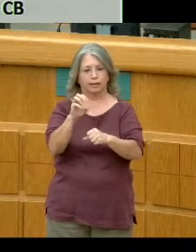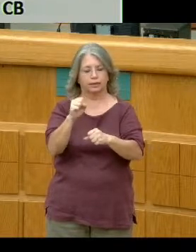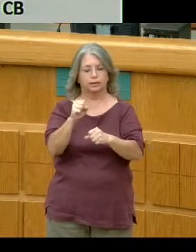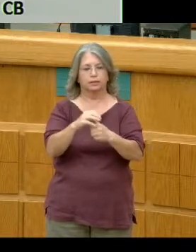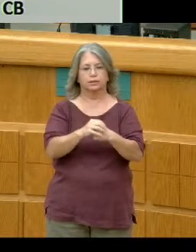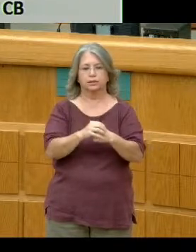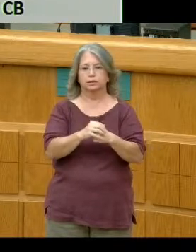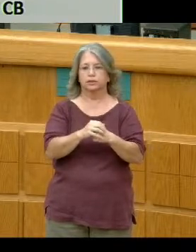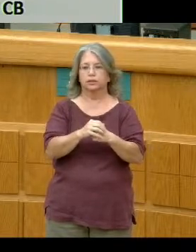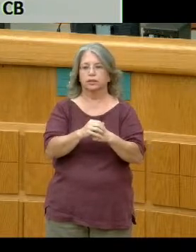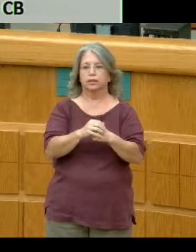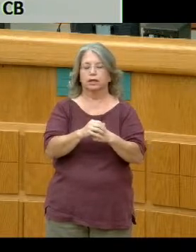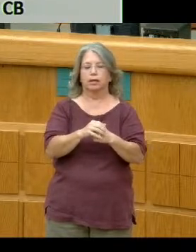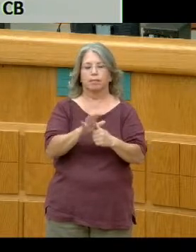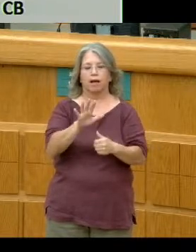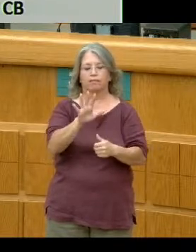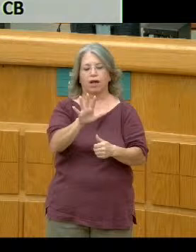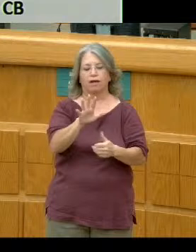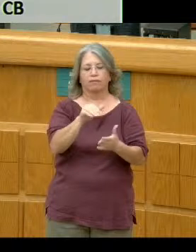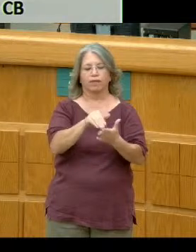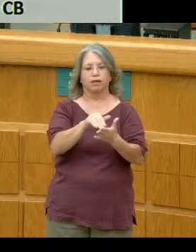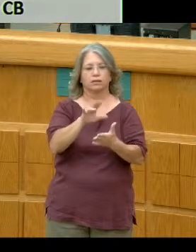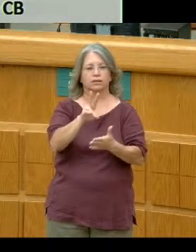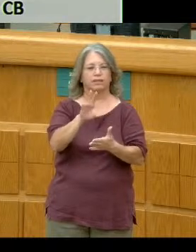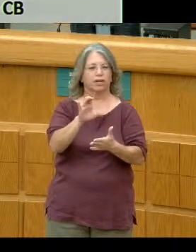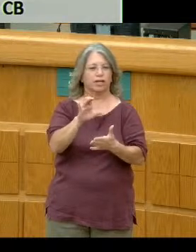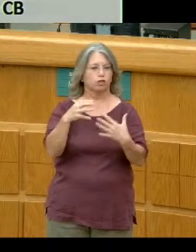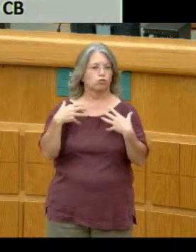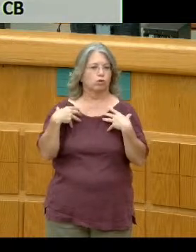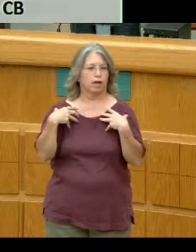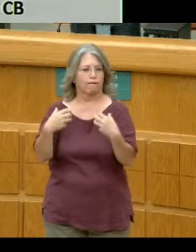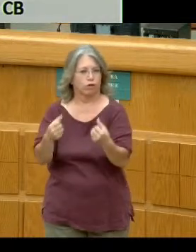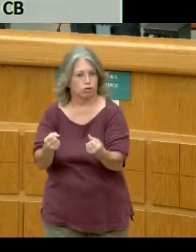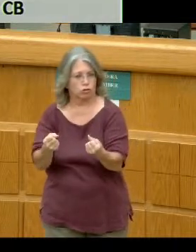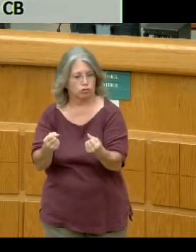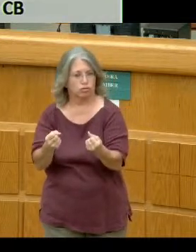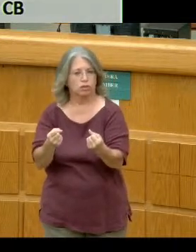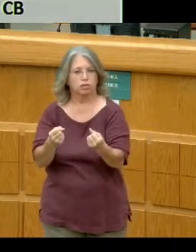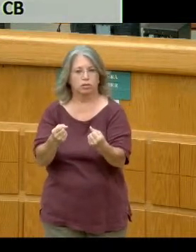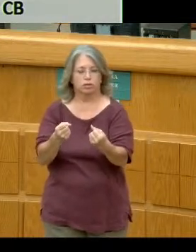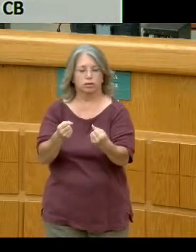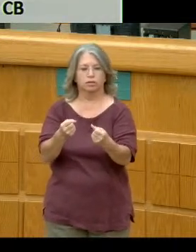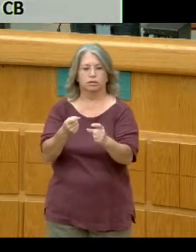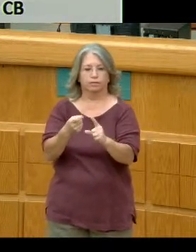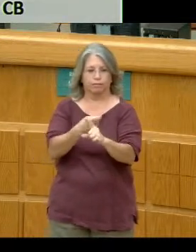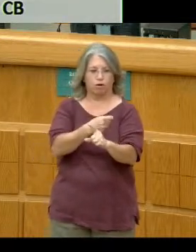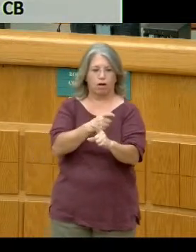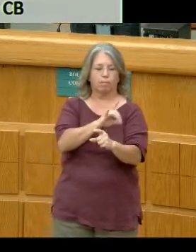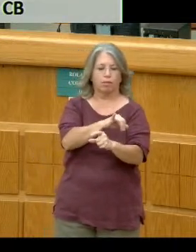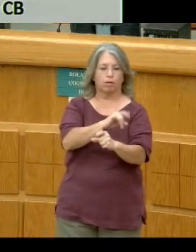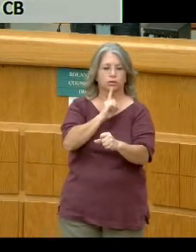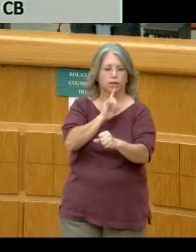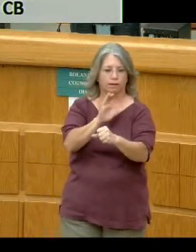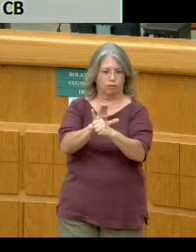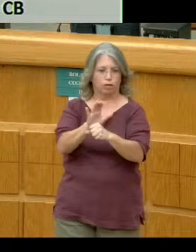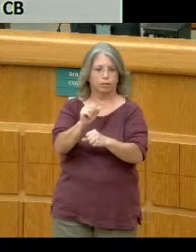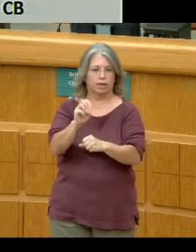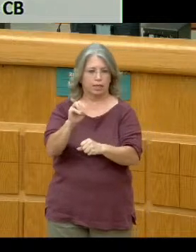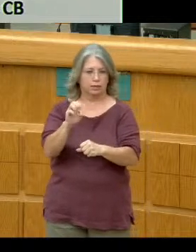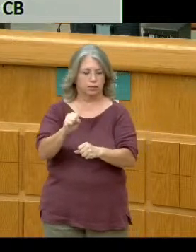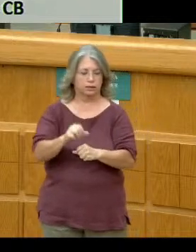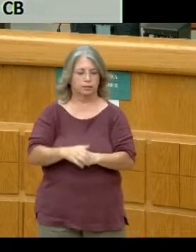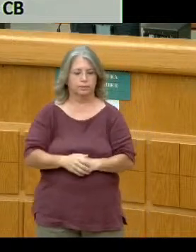And there's about 5,700 recoveries. Again, these are corrected for just confirmed cases, not confirmed,